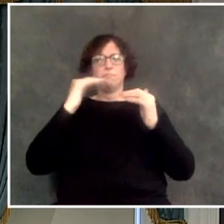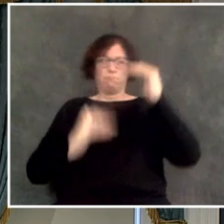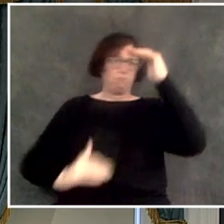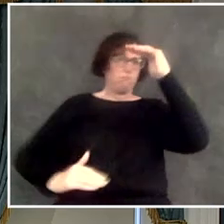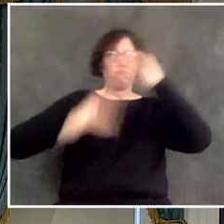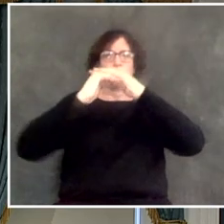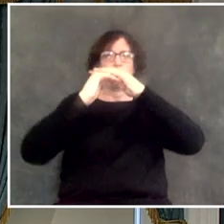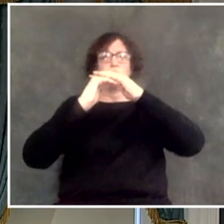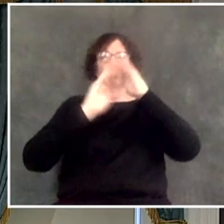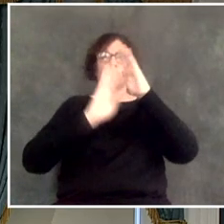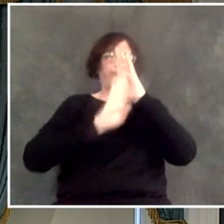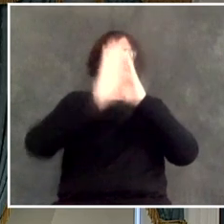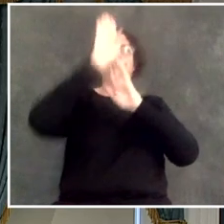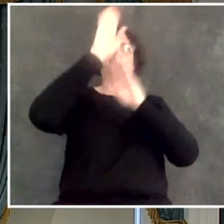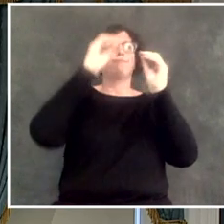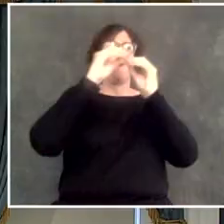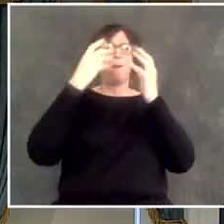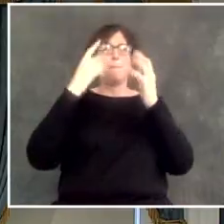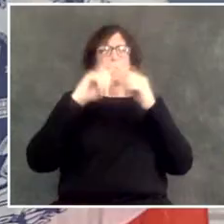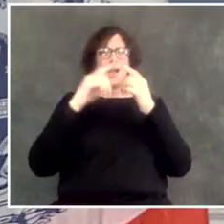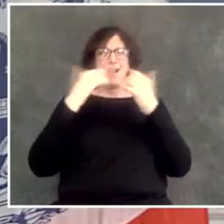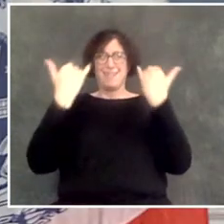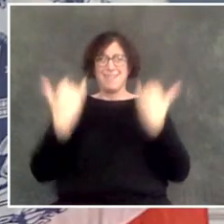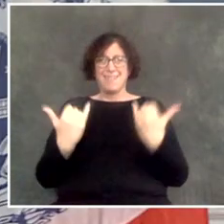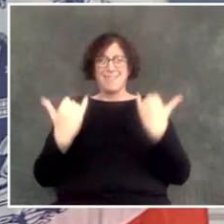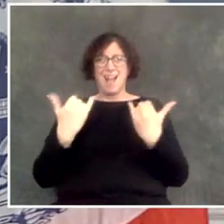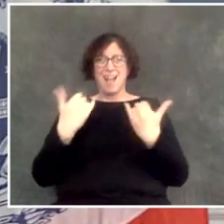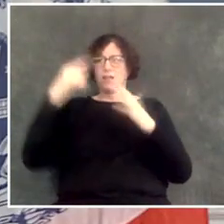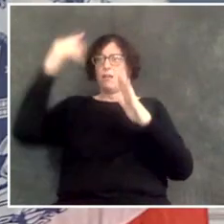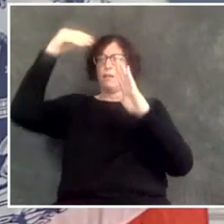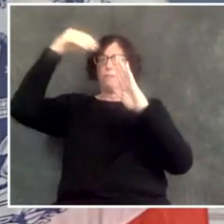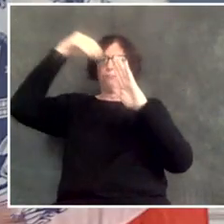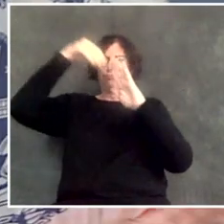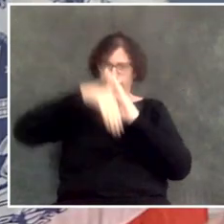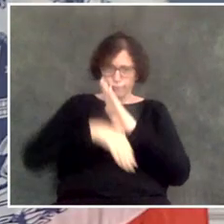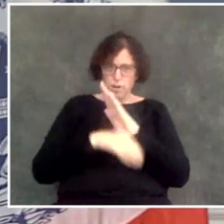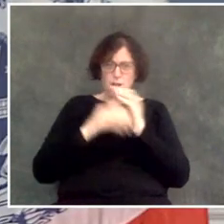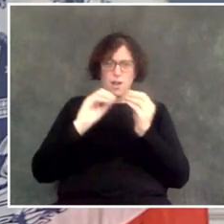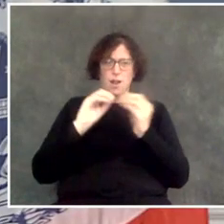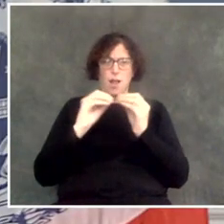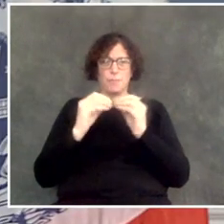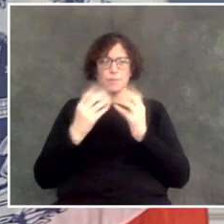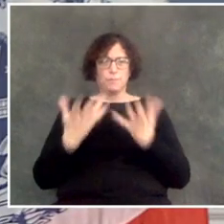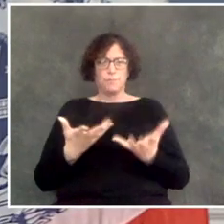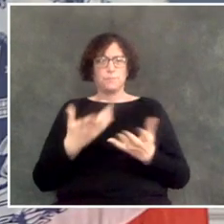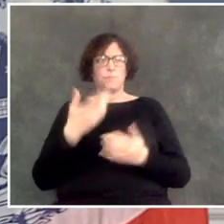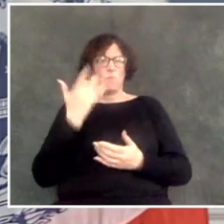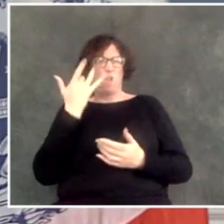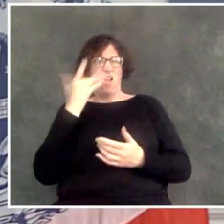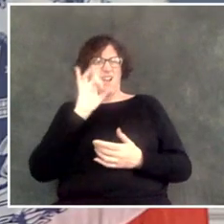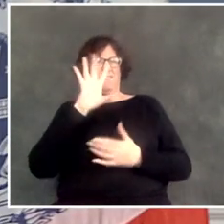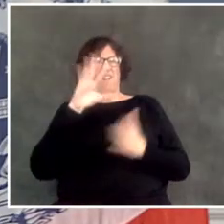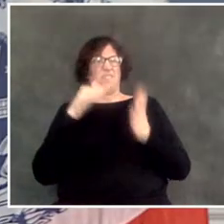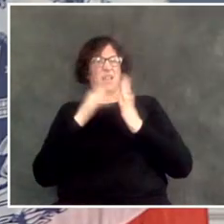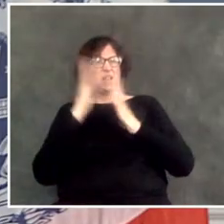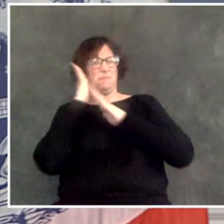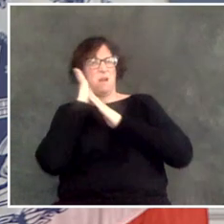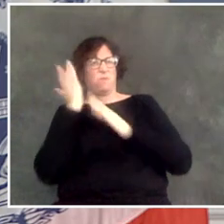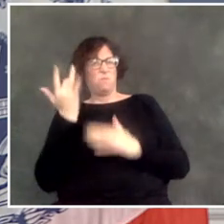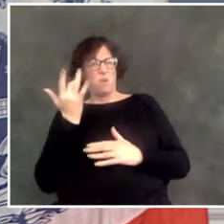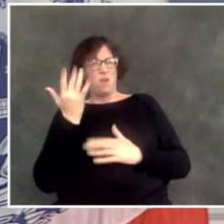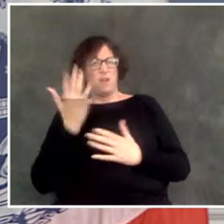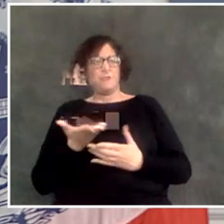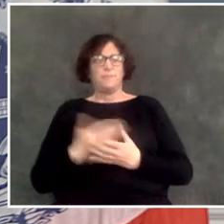many tens of thousands of new beds. Well, let me contest that. I'm going to start as the layman, and then we'll go to Mitch, and then if Oxyris wants to add.